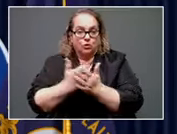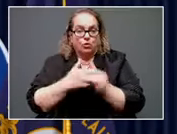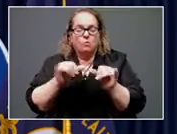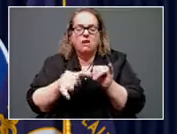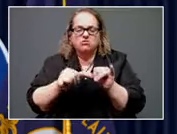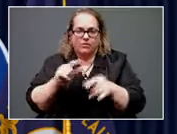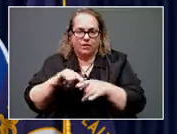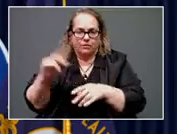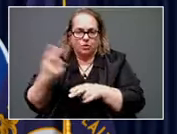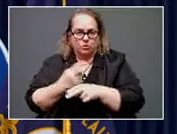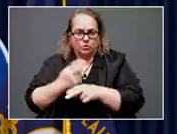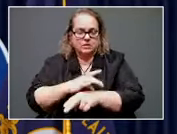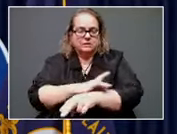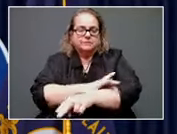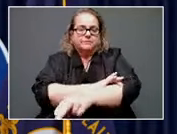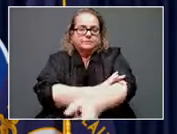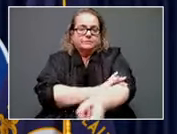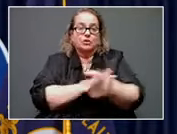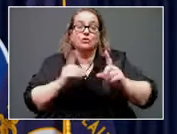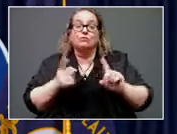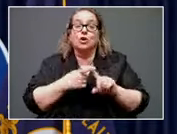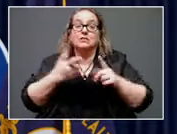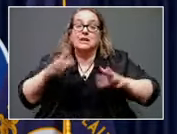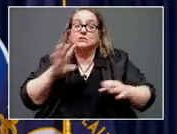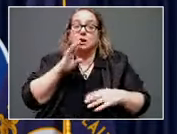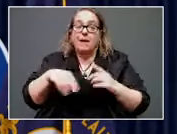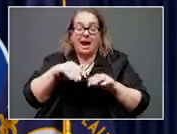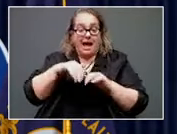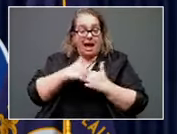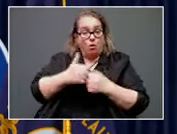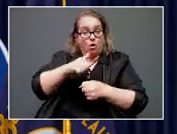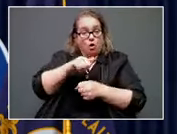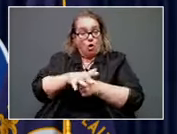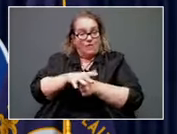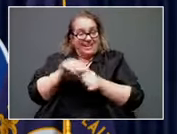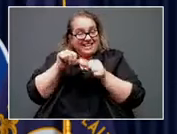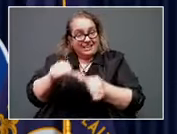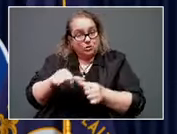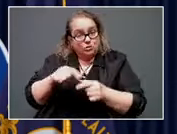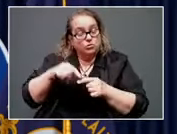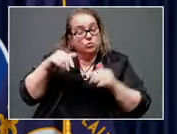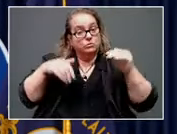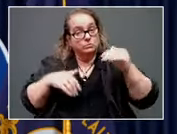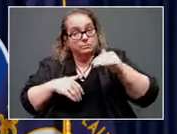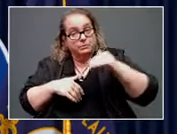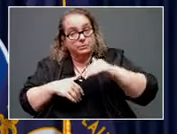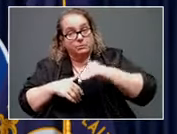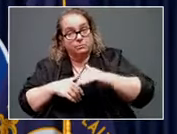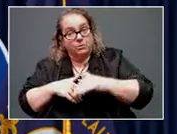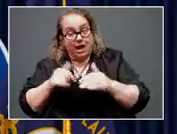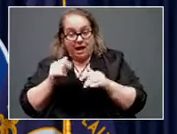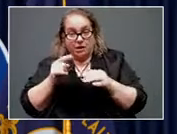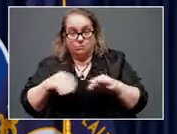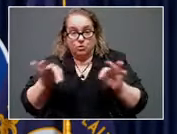let's talk about how COVID continues to decline at a significant rate. That's really good news.